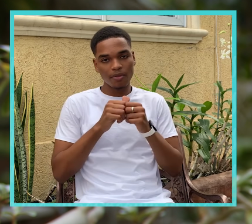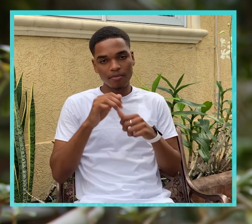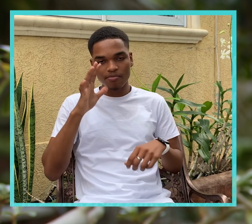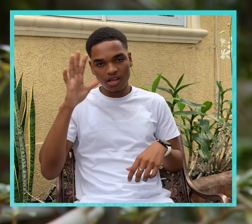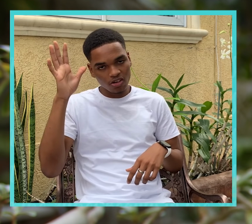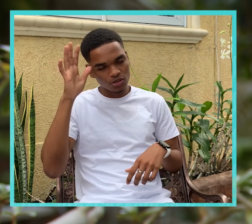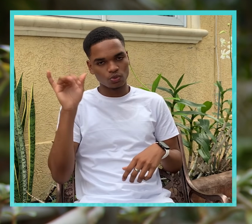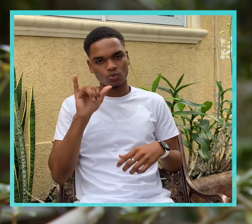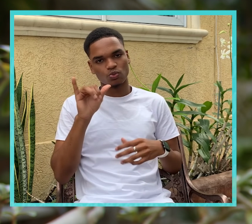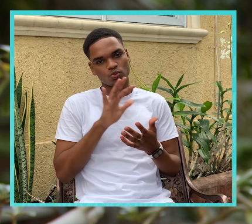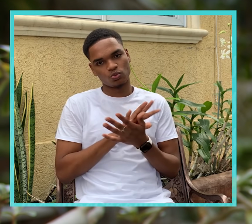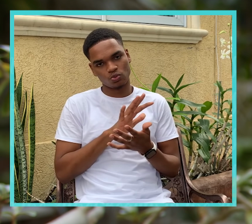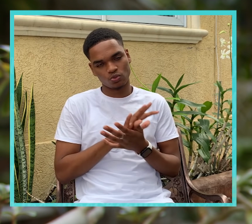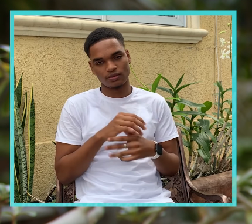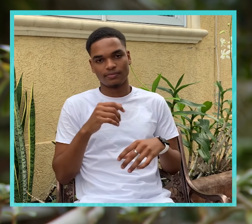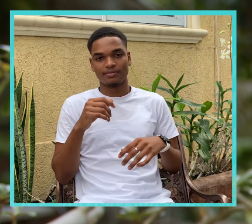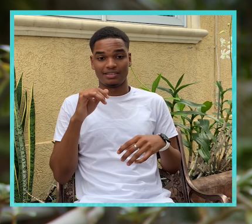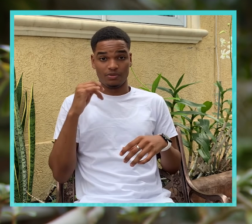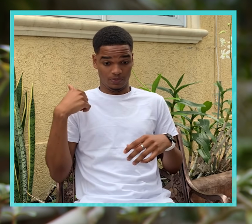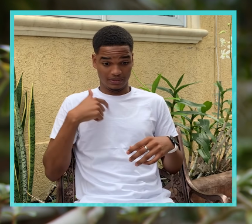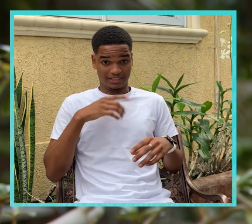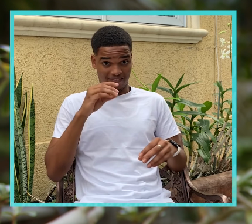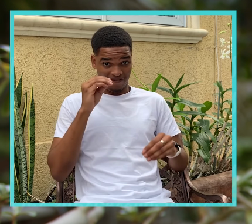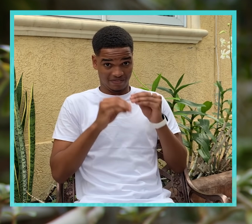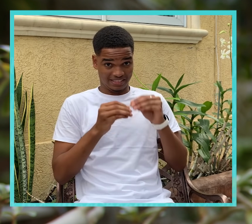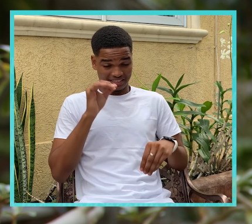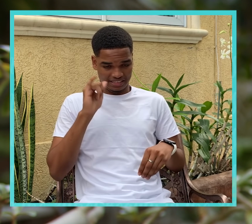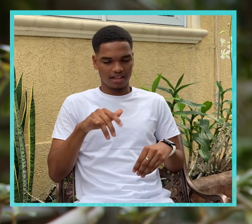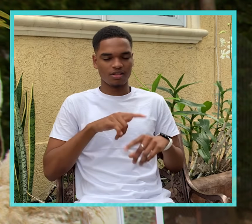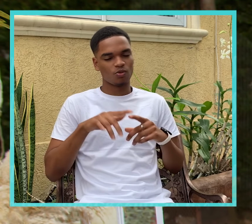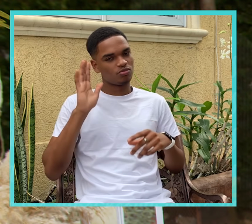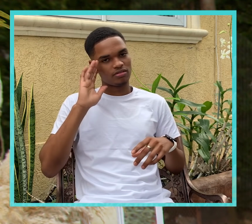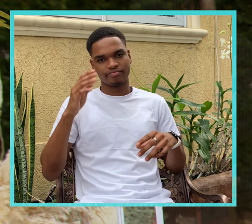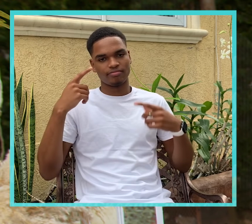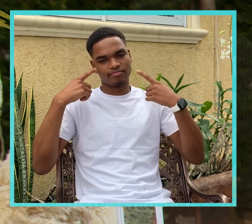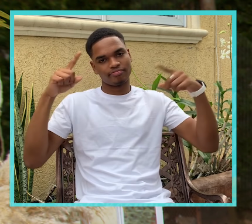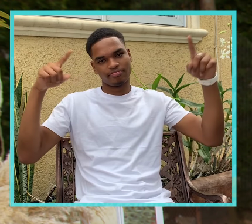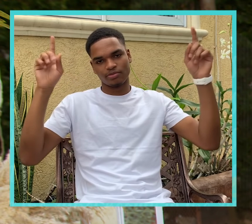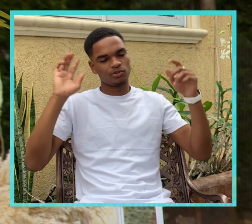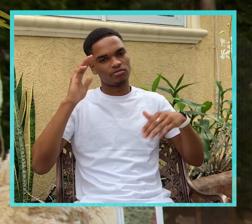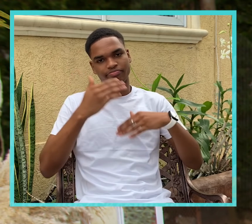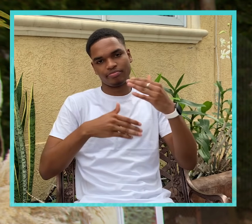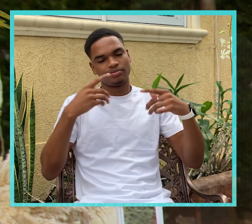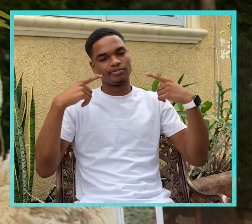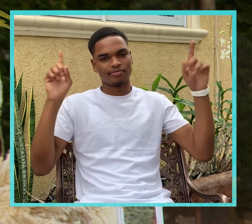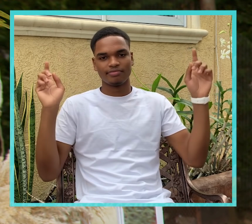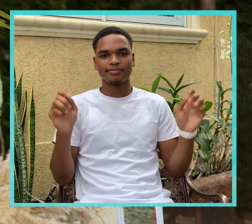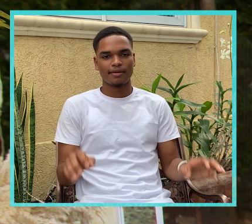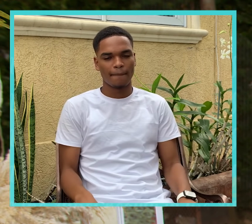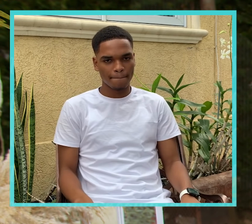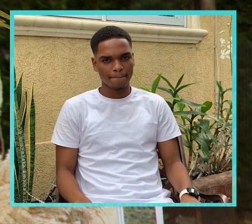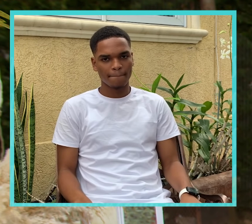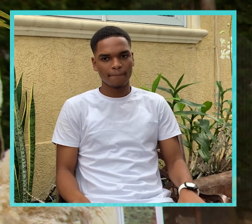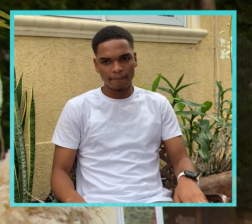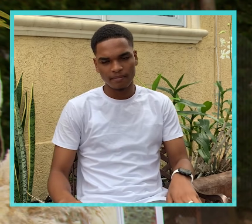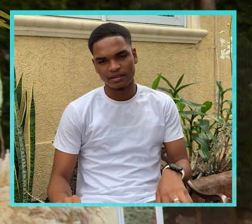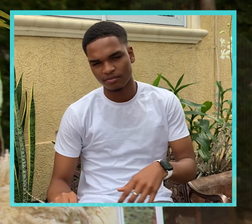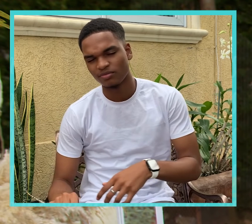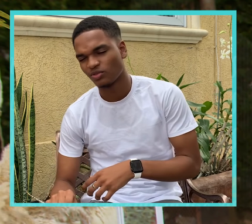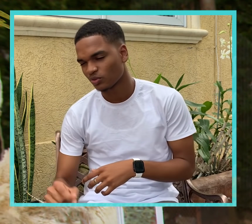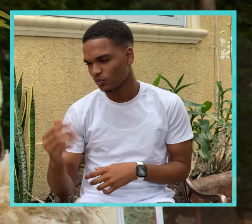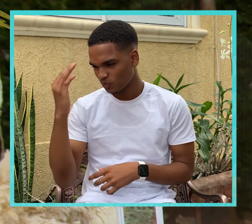schools. And from we can fix that, we're good to go. We're good to go. I agree. You know what else would be amazing?